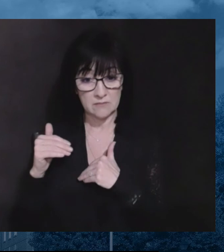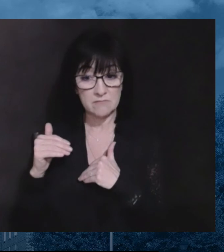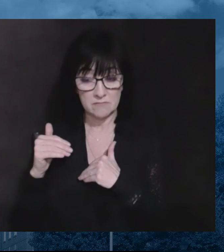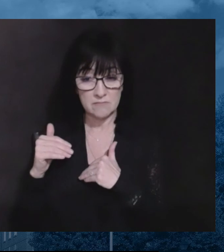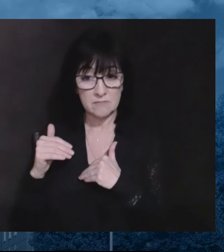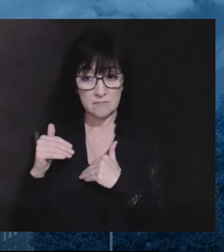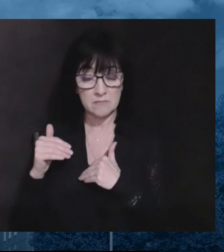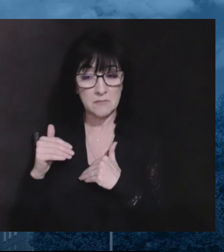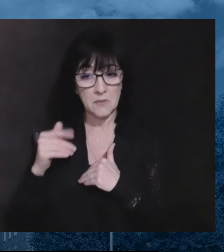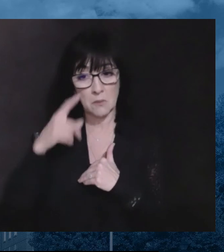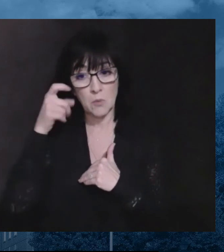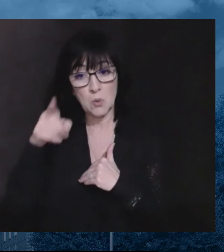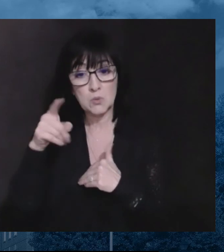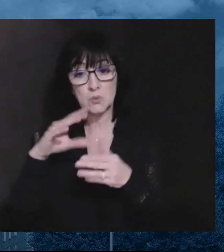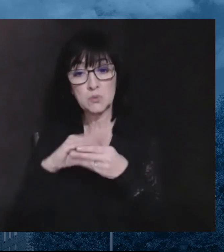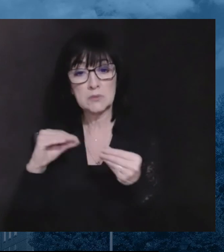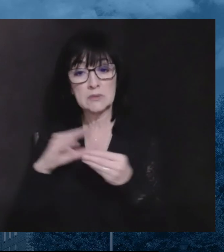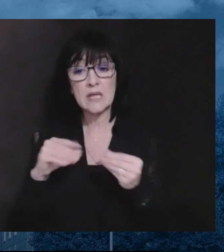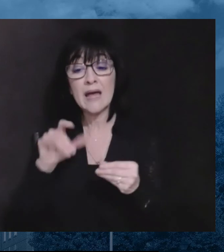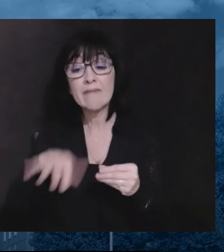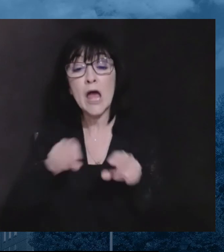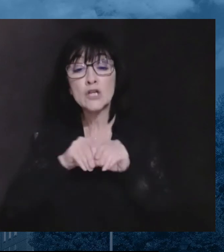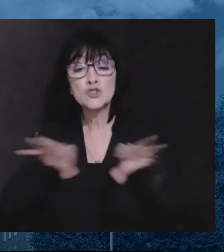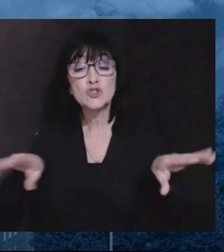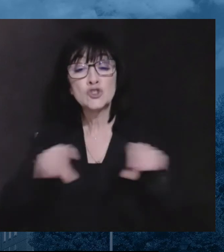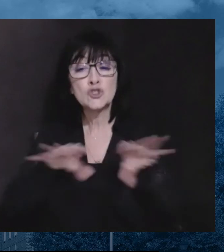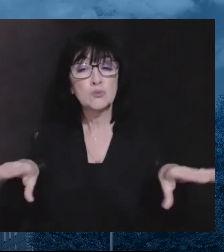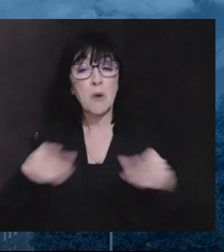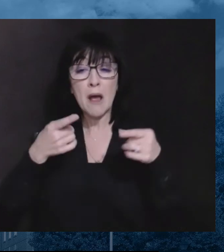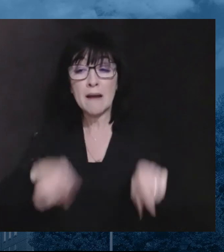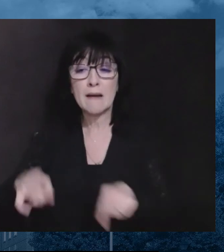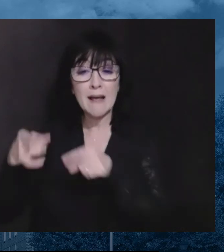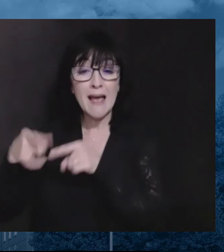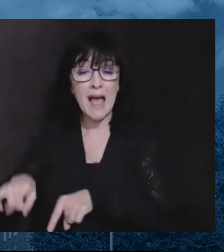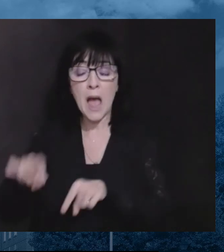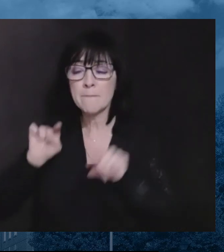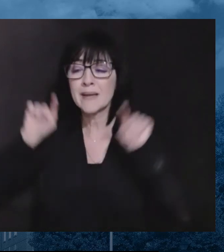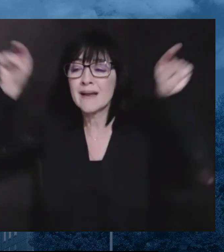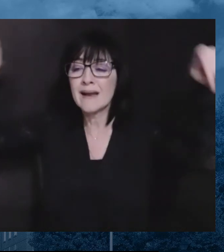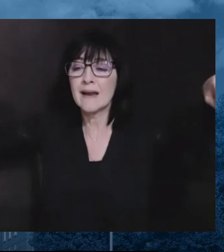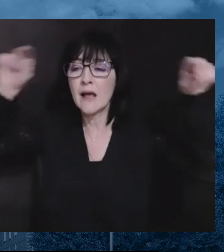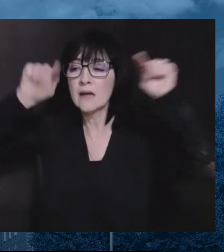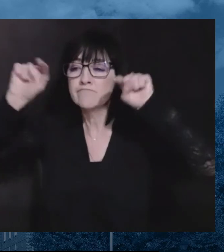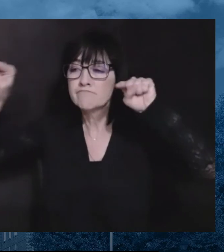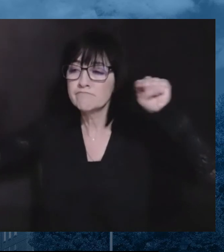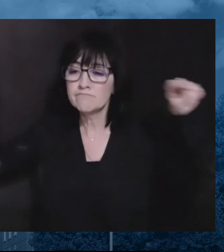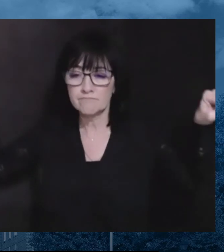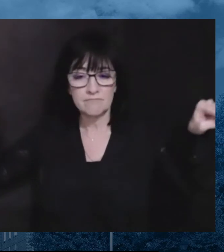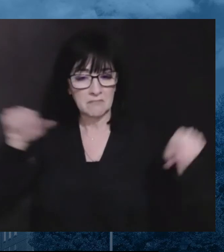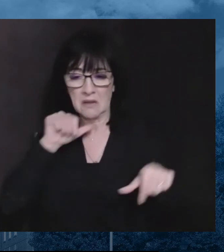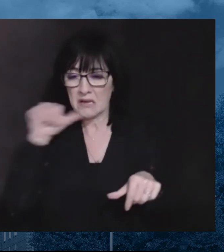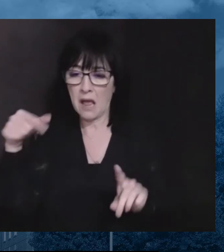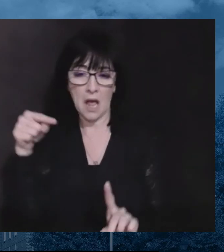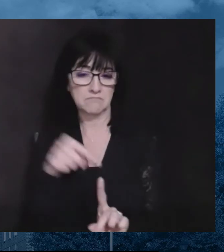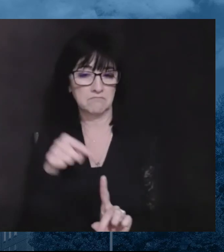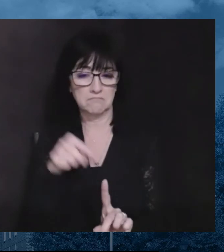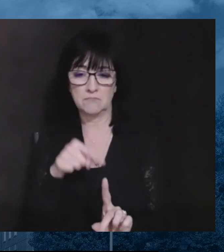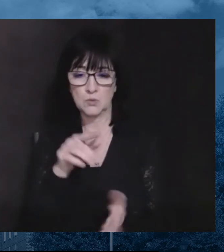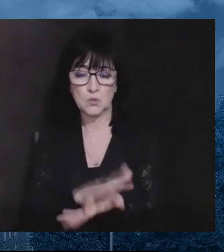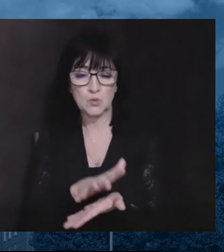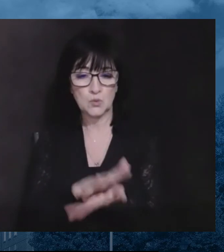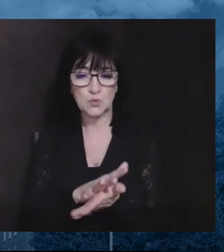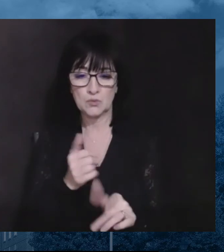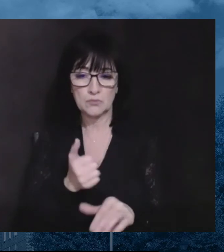outside where they may go to gatherings and such? What is the probability that we will if someone